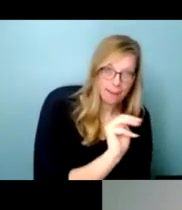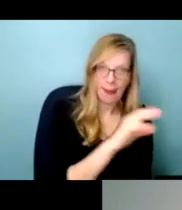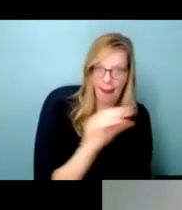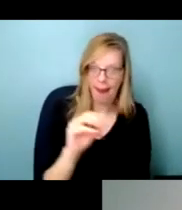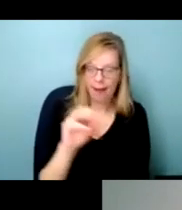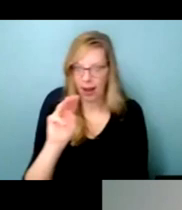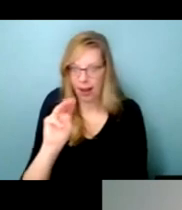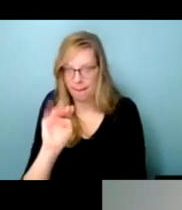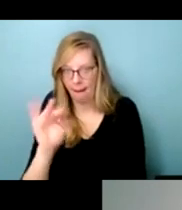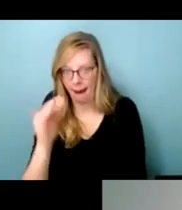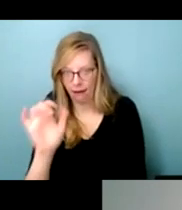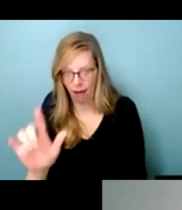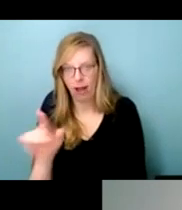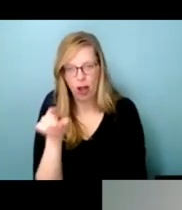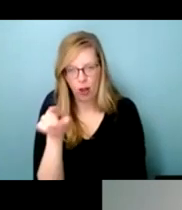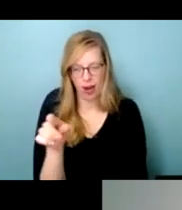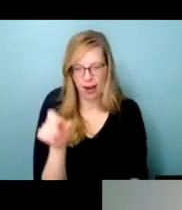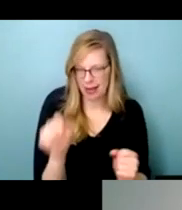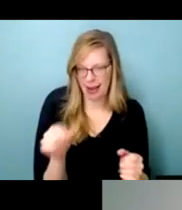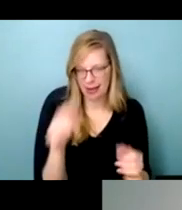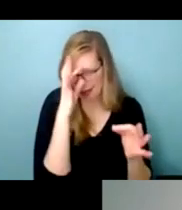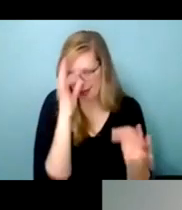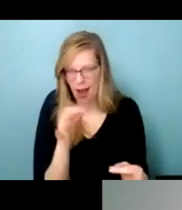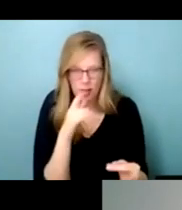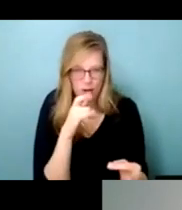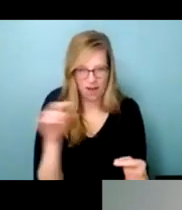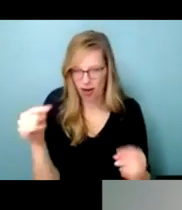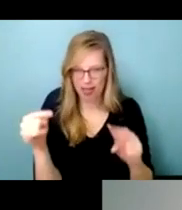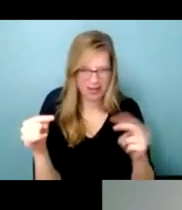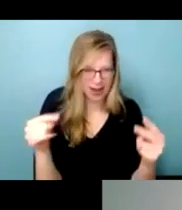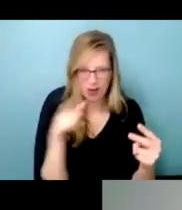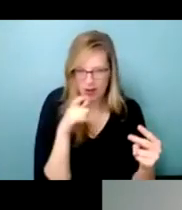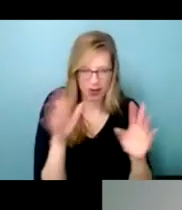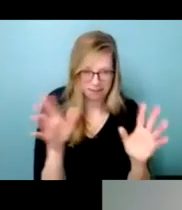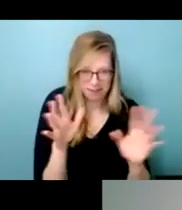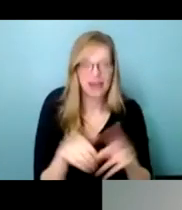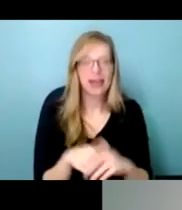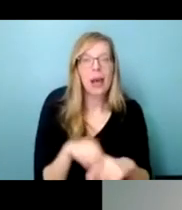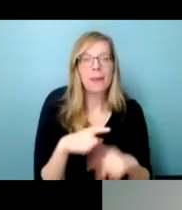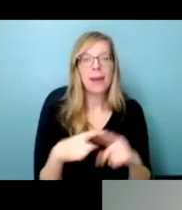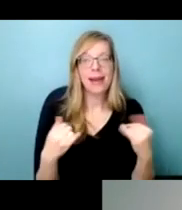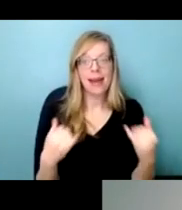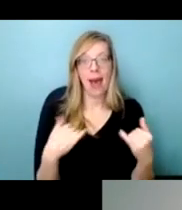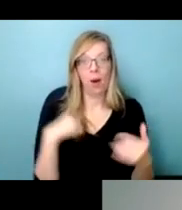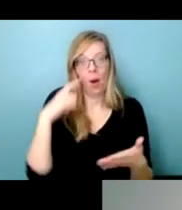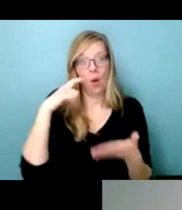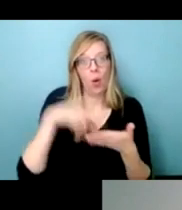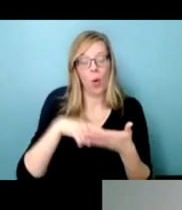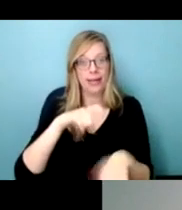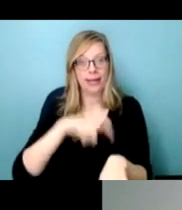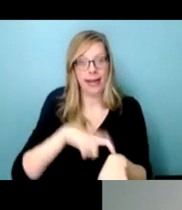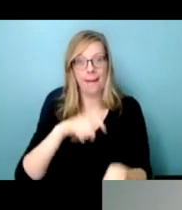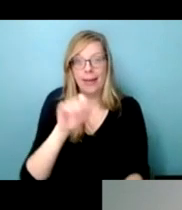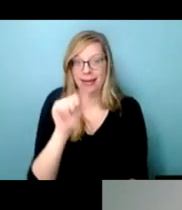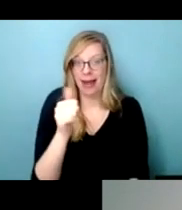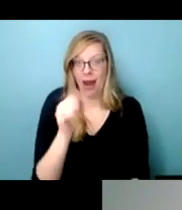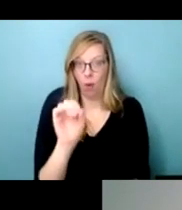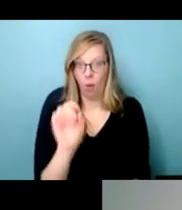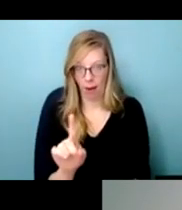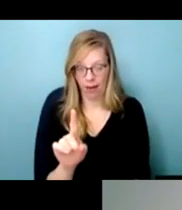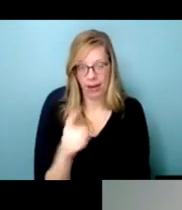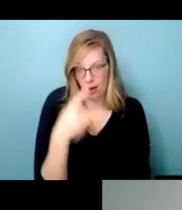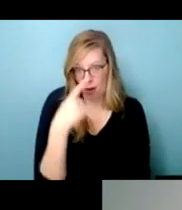do popcorn to decide who goes first. But this is a really good question. So I am mindful it is 10:01. So if we can just